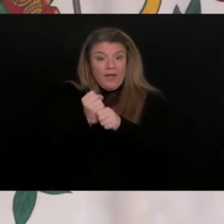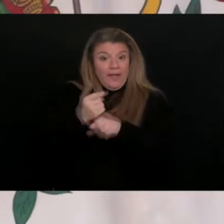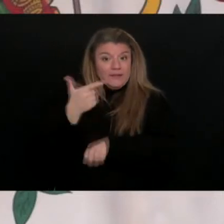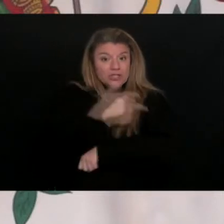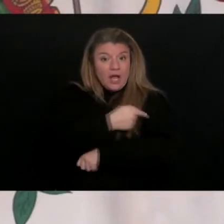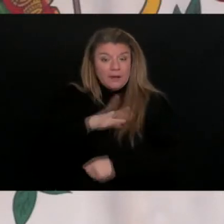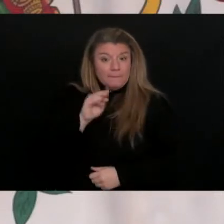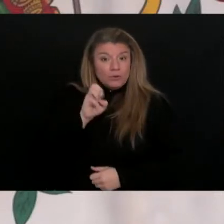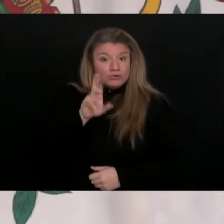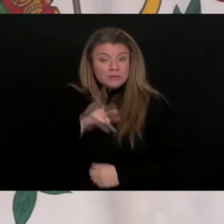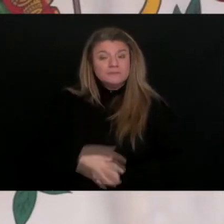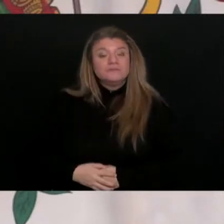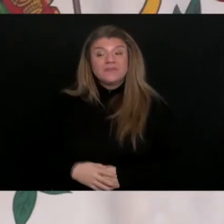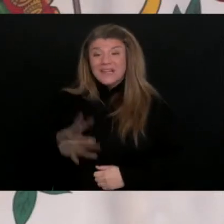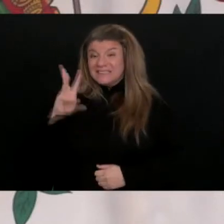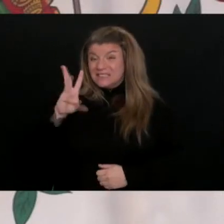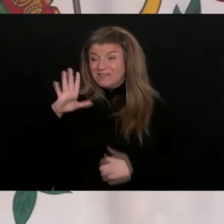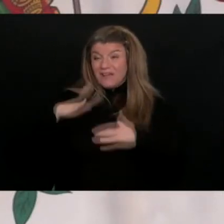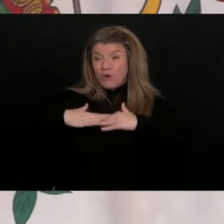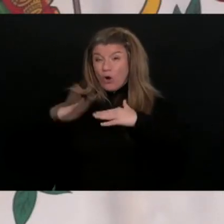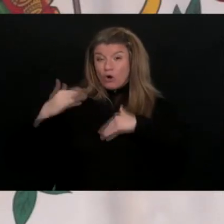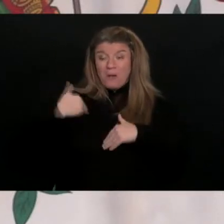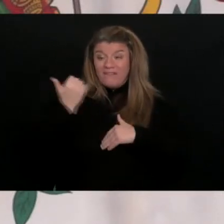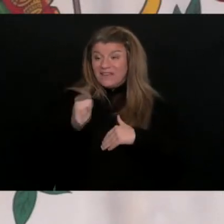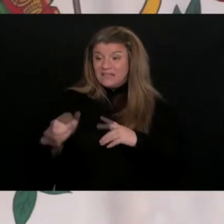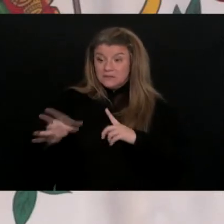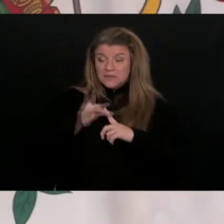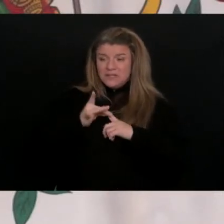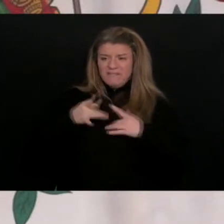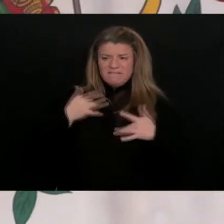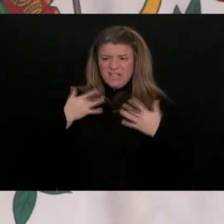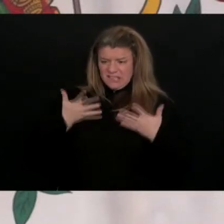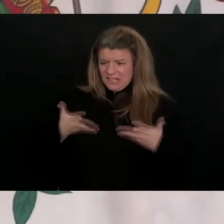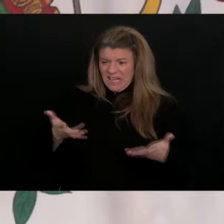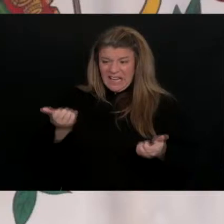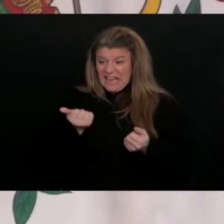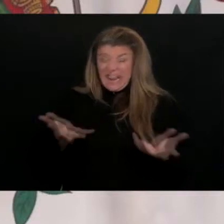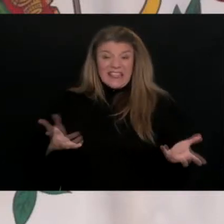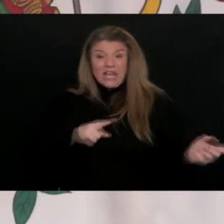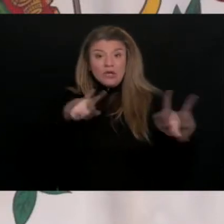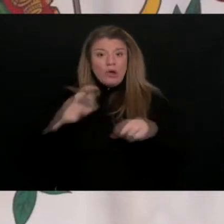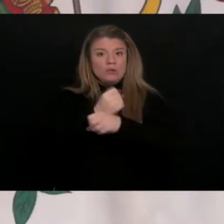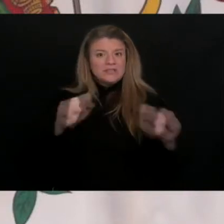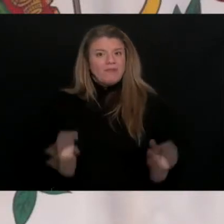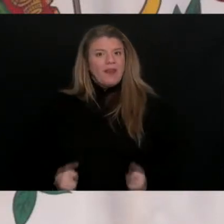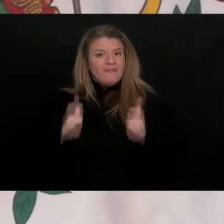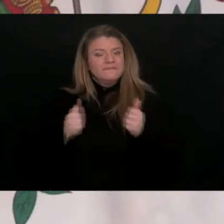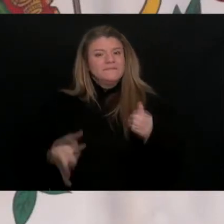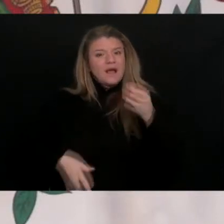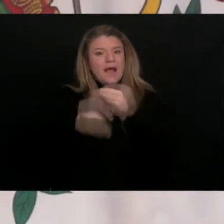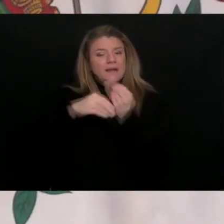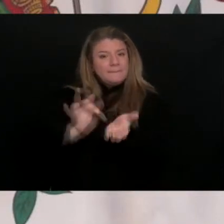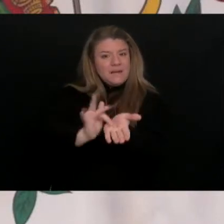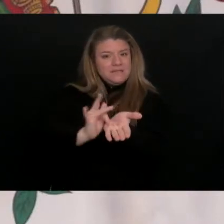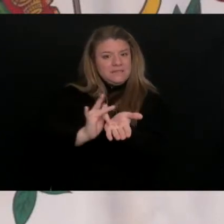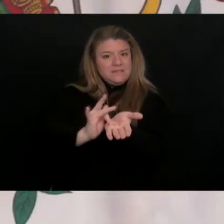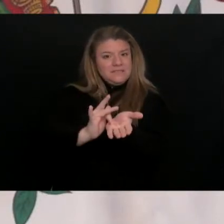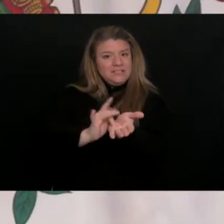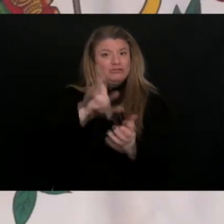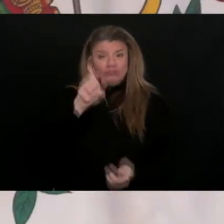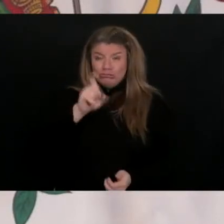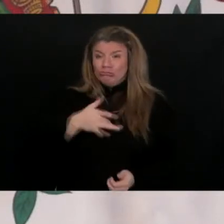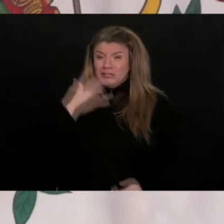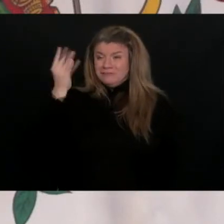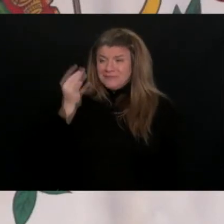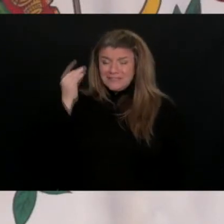65 and older, if you have any symptom, call us. The antibodies will save your life. You ought to really think if you're 65